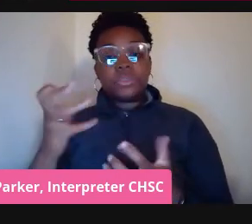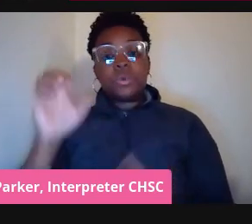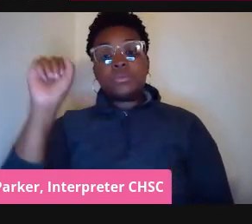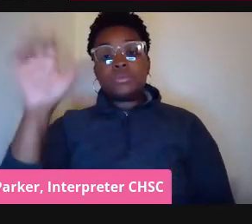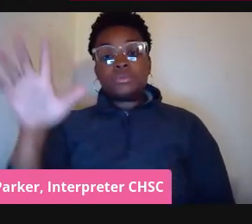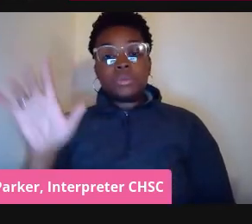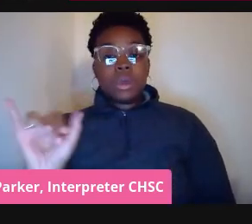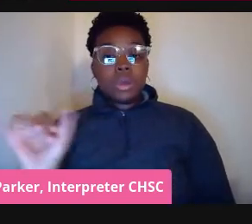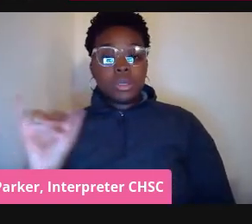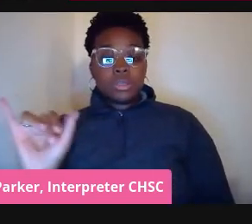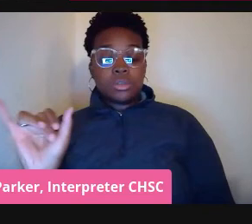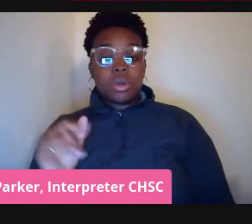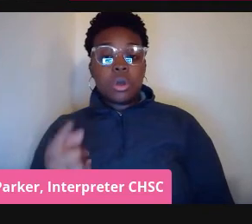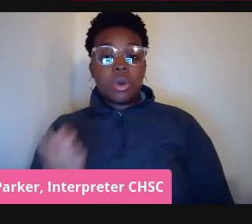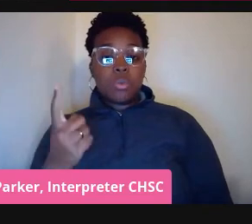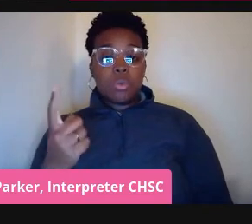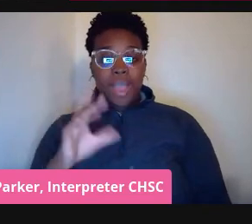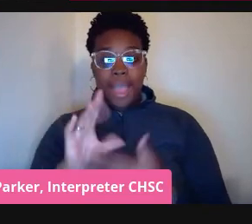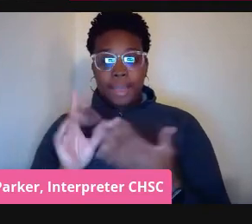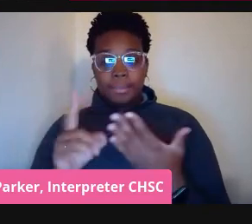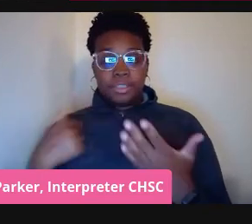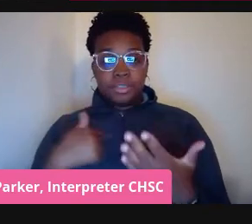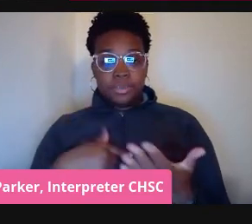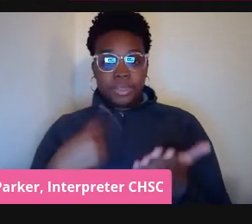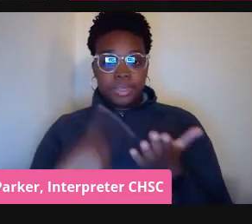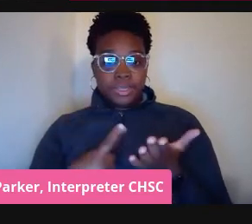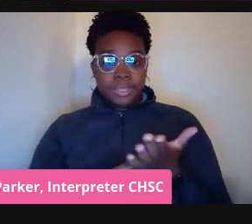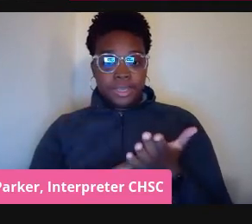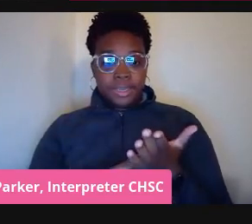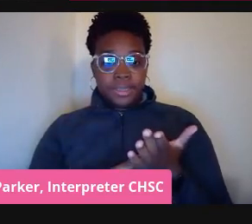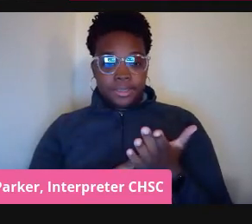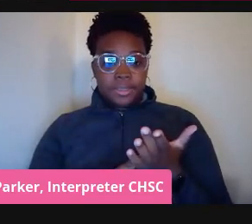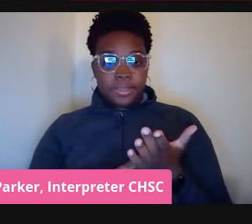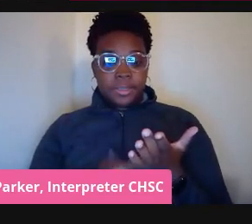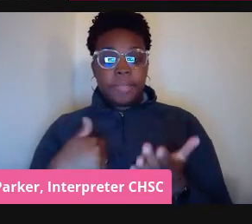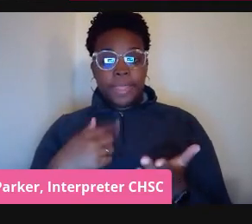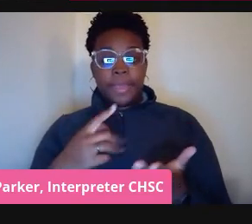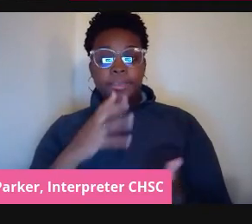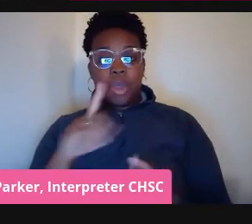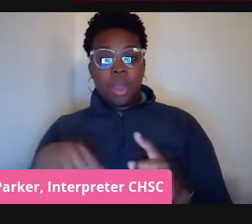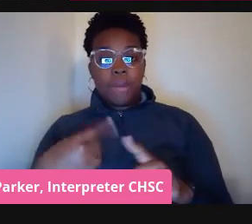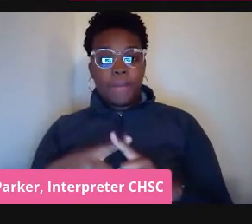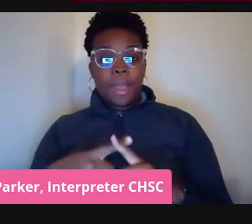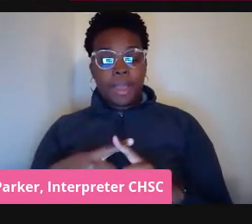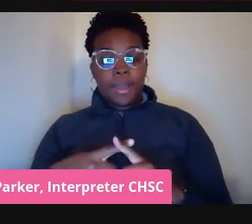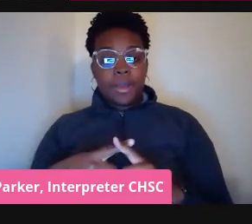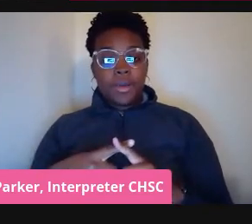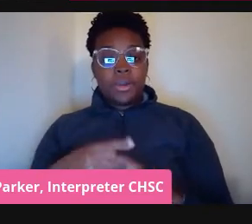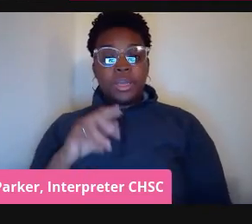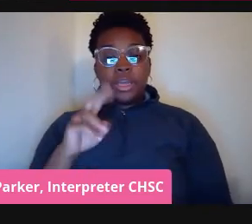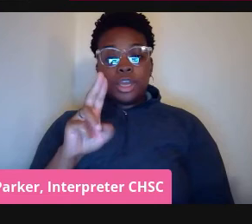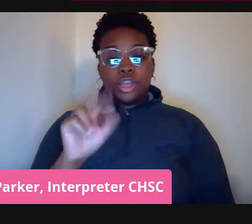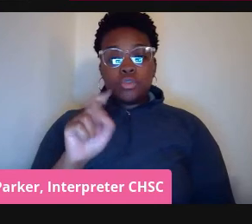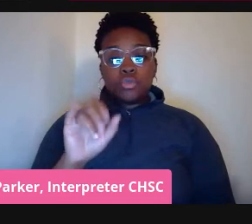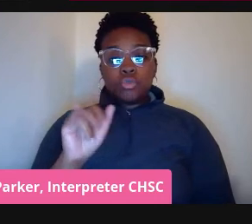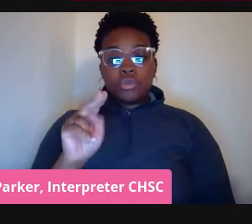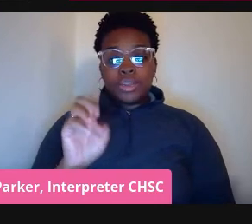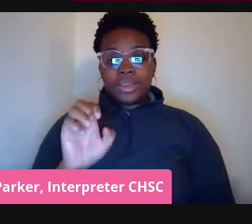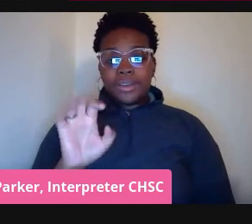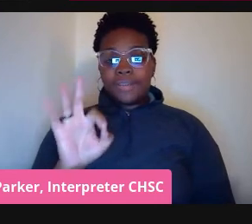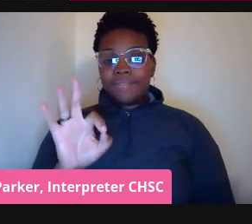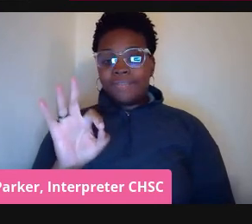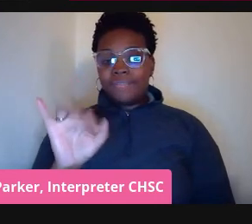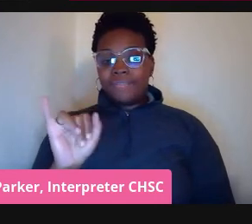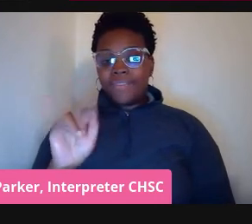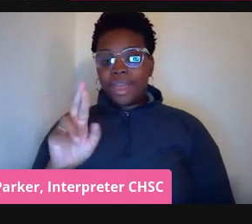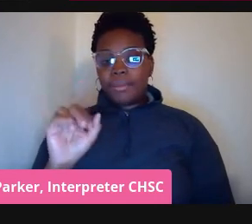one of the options that we talk about, that I talk about as a brand ambassador, is uterine fibroid embolization, which